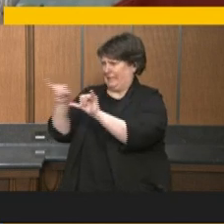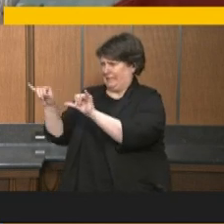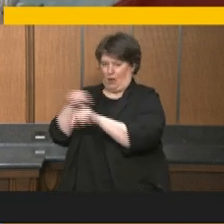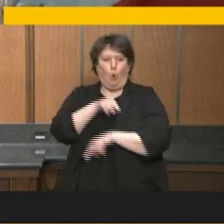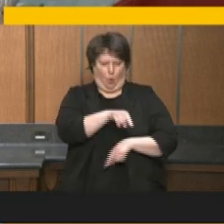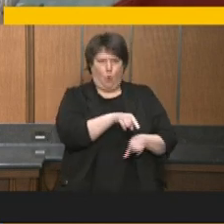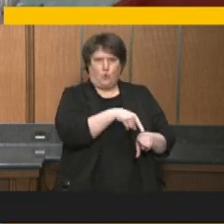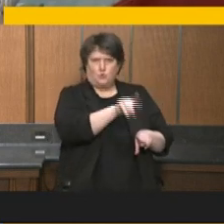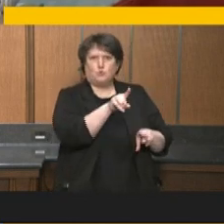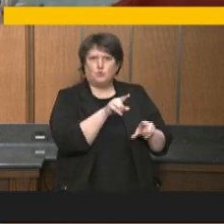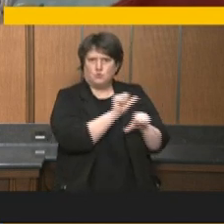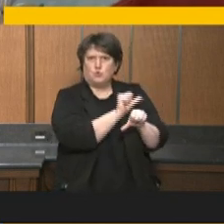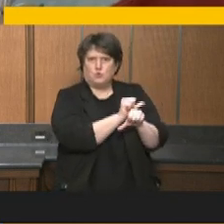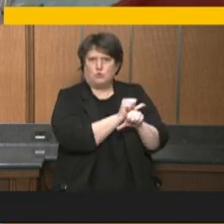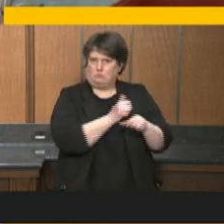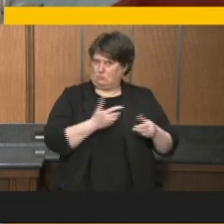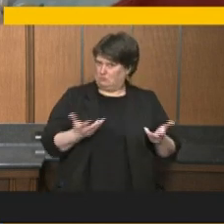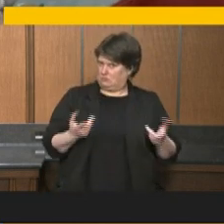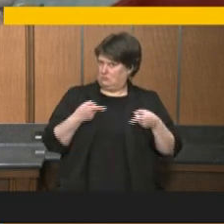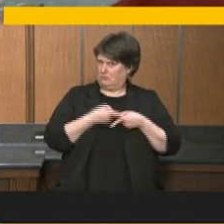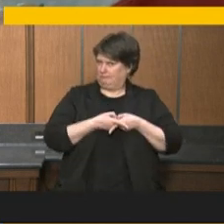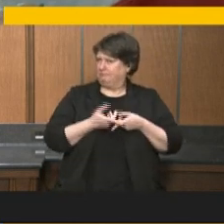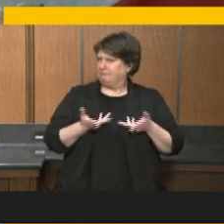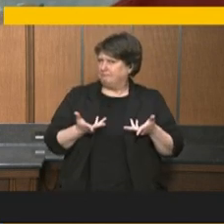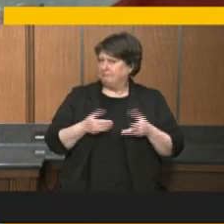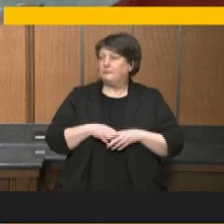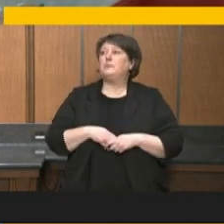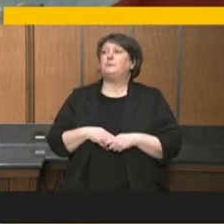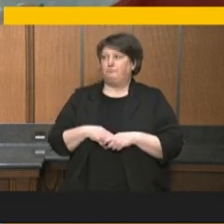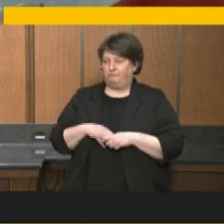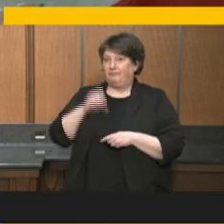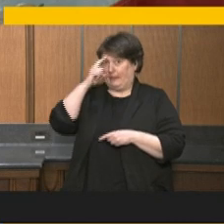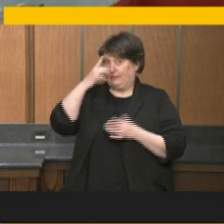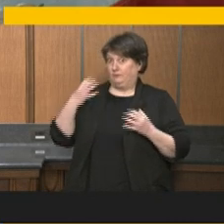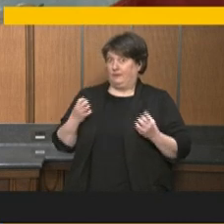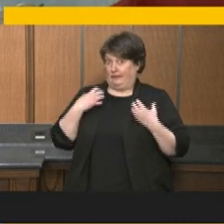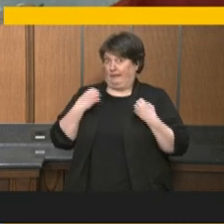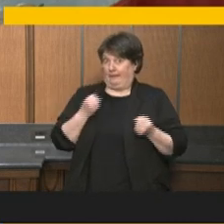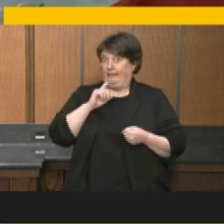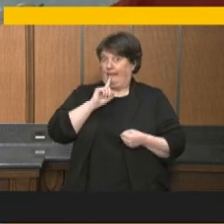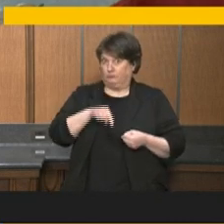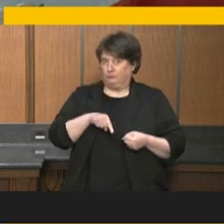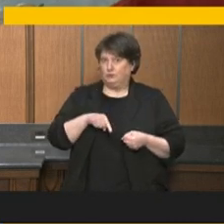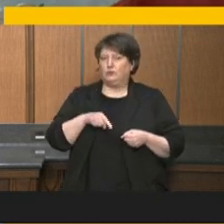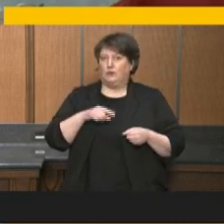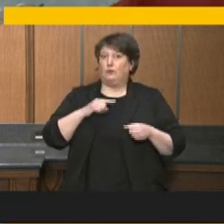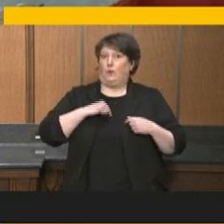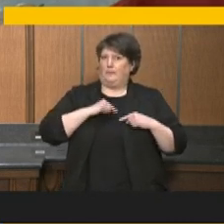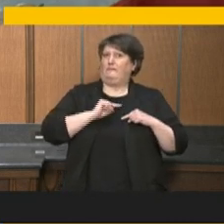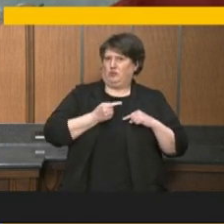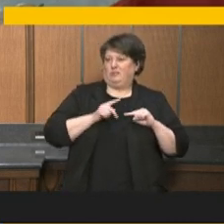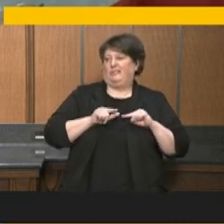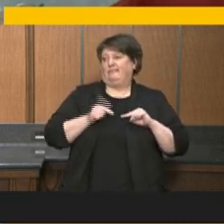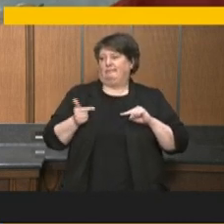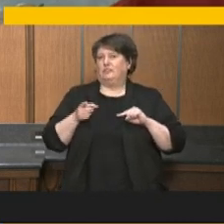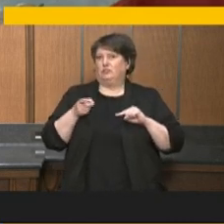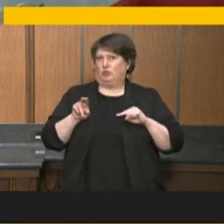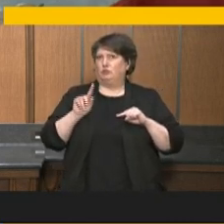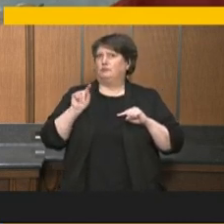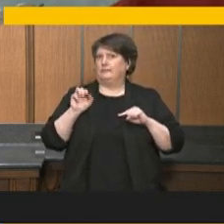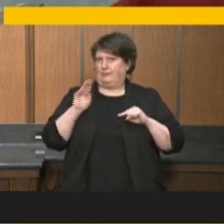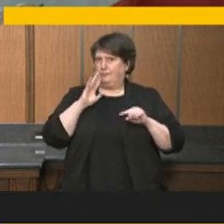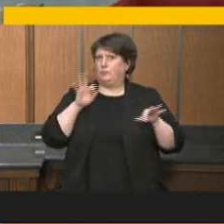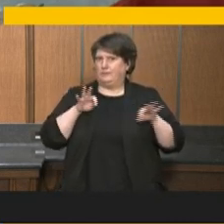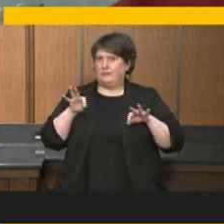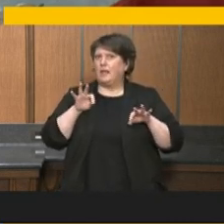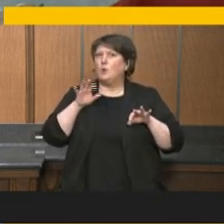to stay on the front line. Mm-hmm. Well, I'll start, and then I'll actually turn to Dr. Tam, because I think the clarity around who needs